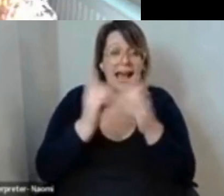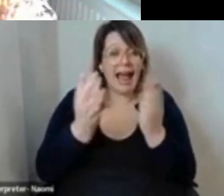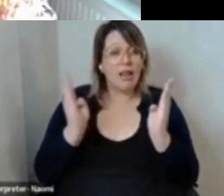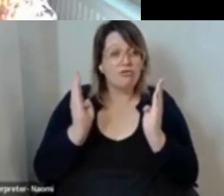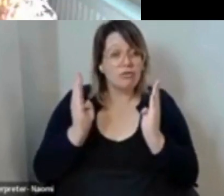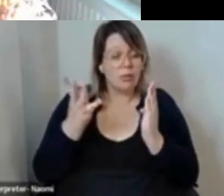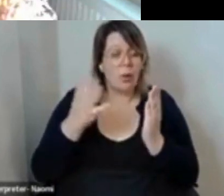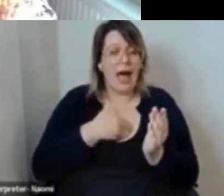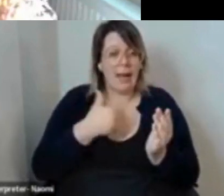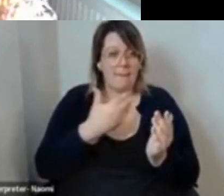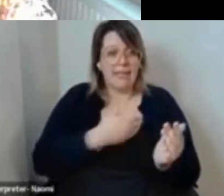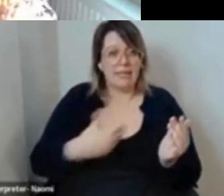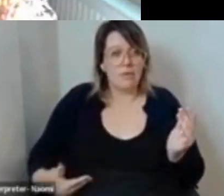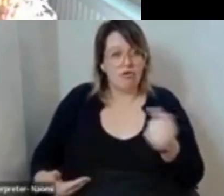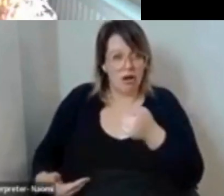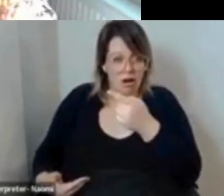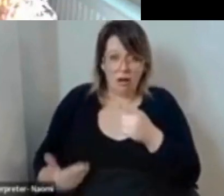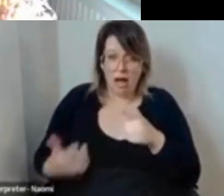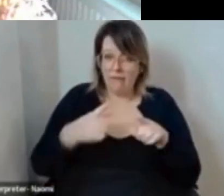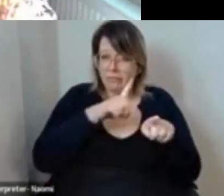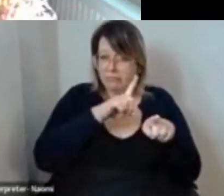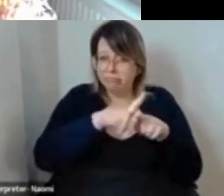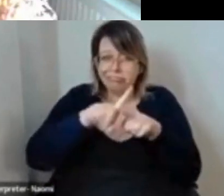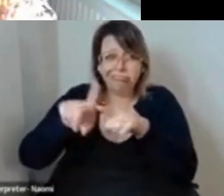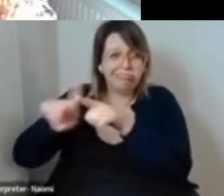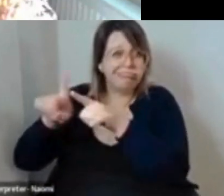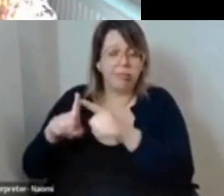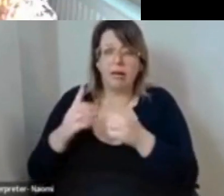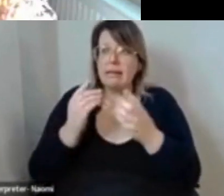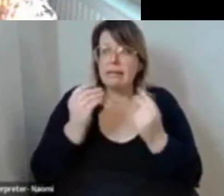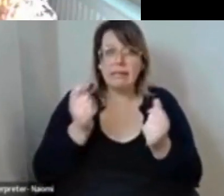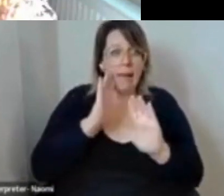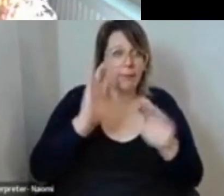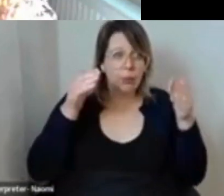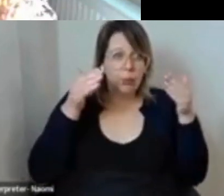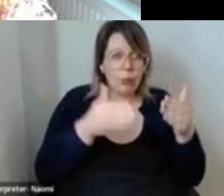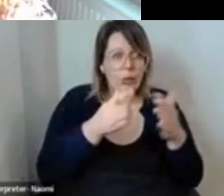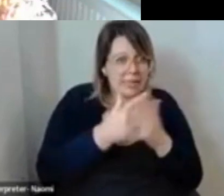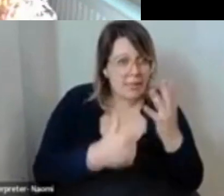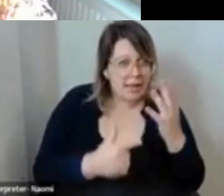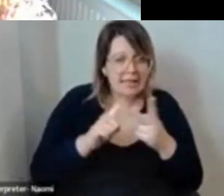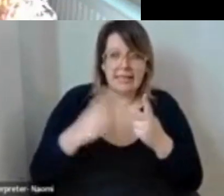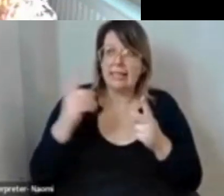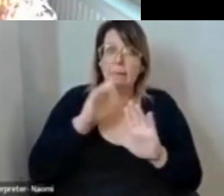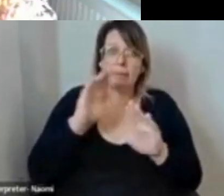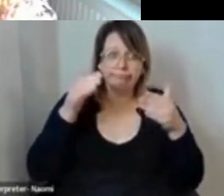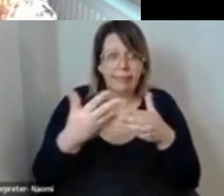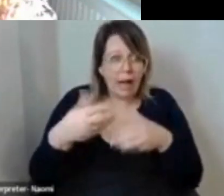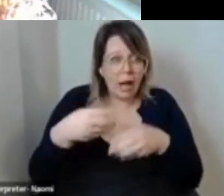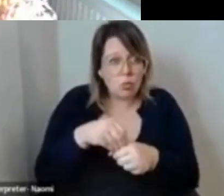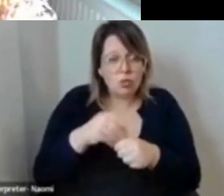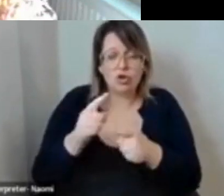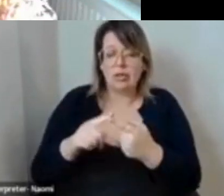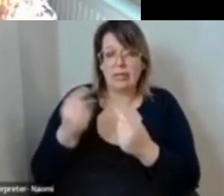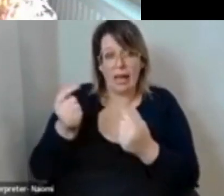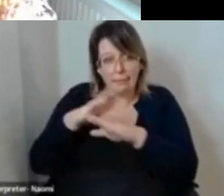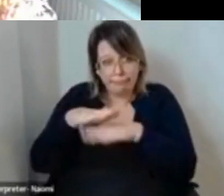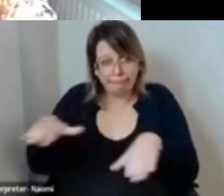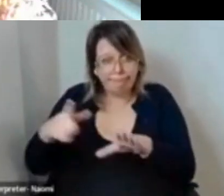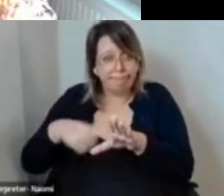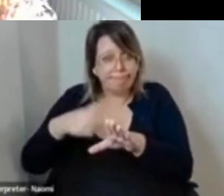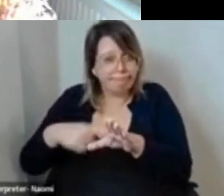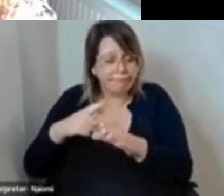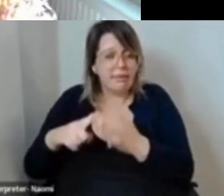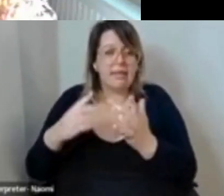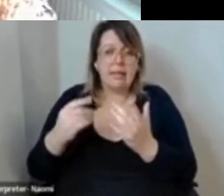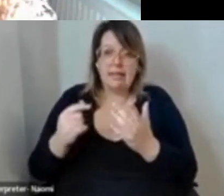music education sector, including those with a focus on disability, inclusion, early years and progression, health and